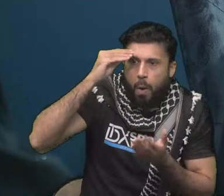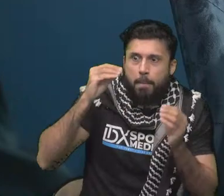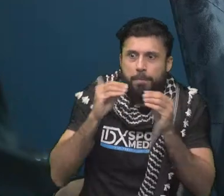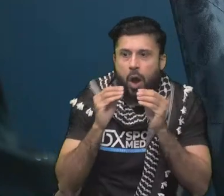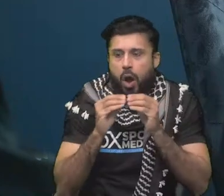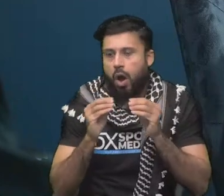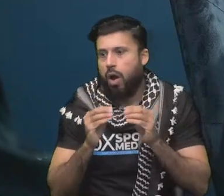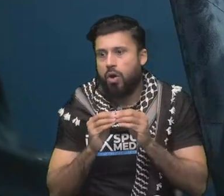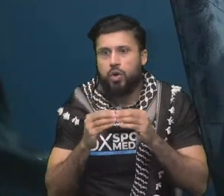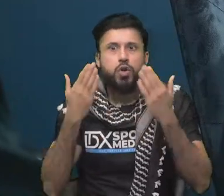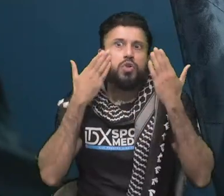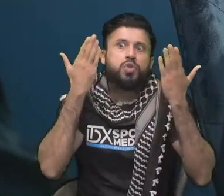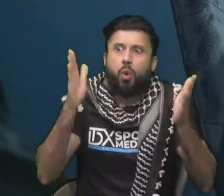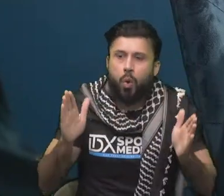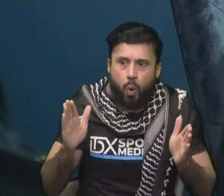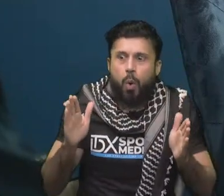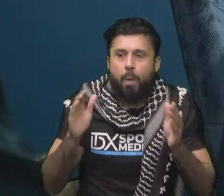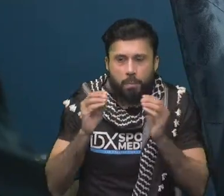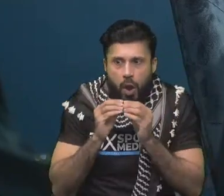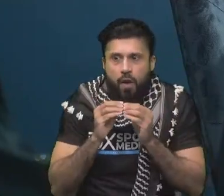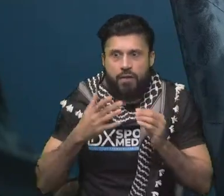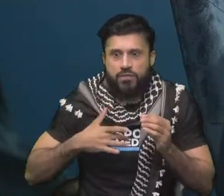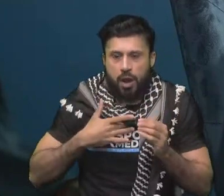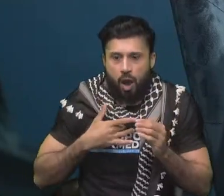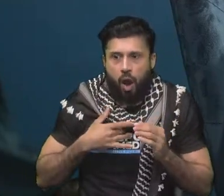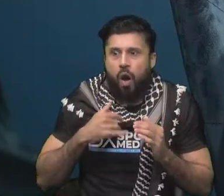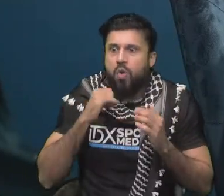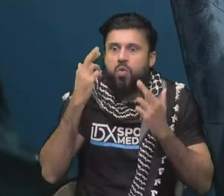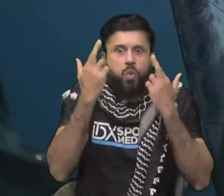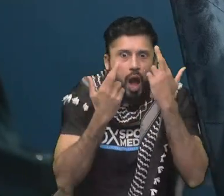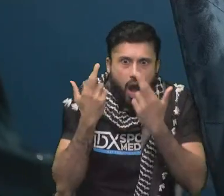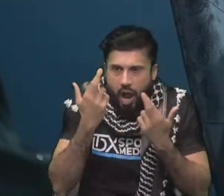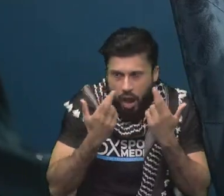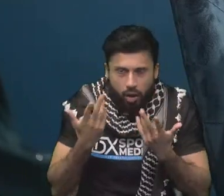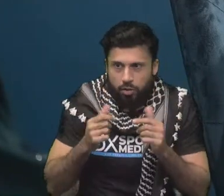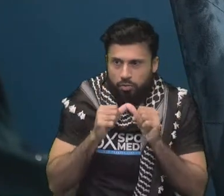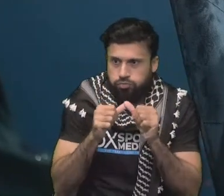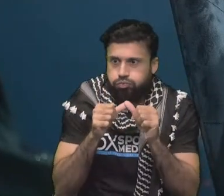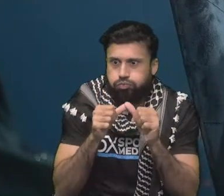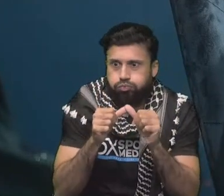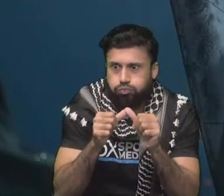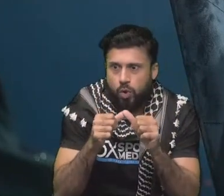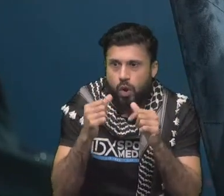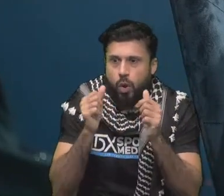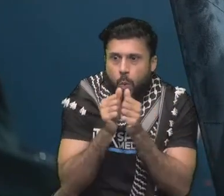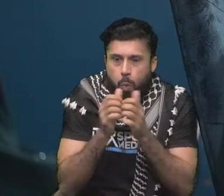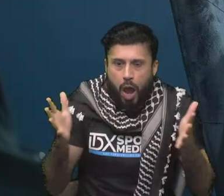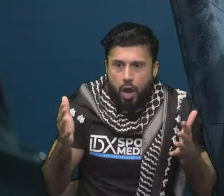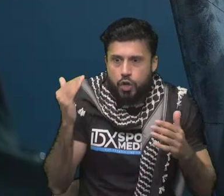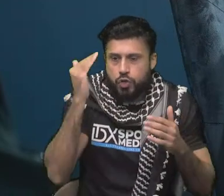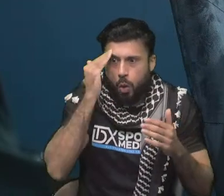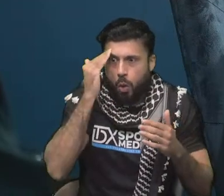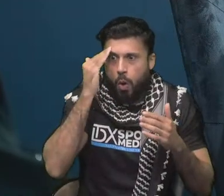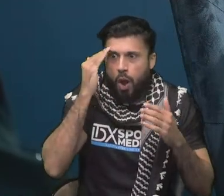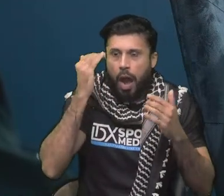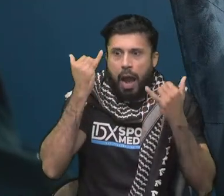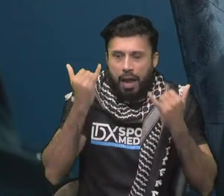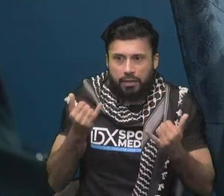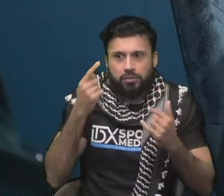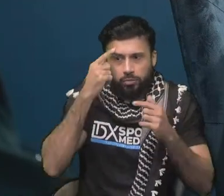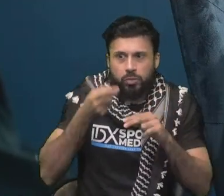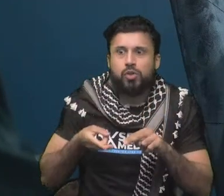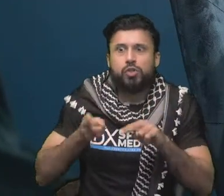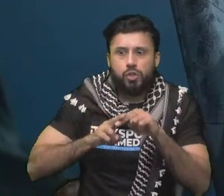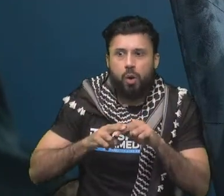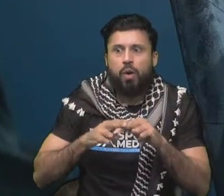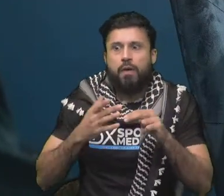those days, when we have dinner together as students, you can tell a freshman from a senior from how much they talk. The freshmen, they talk